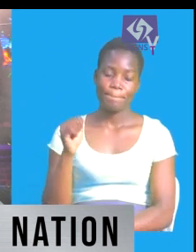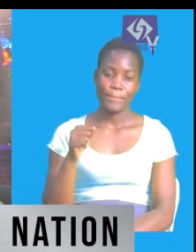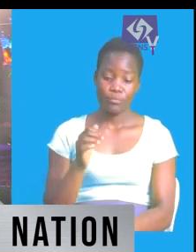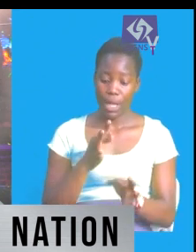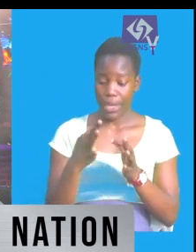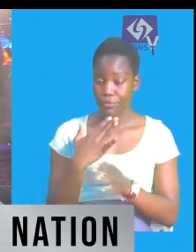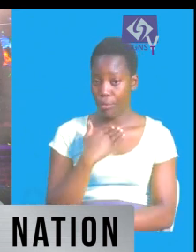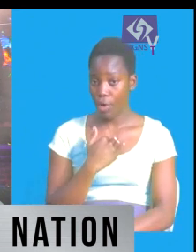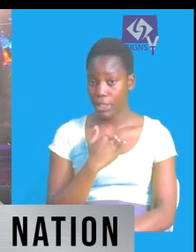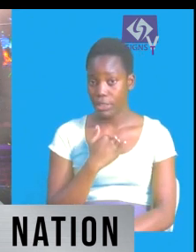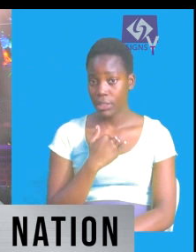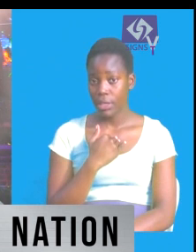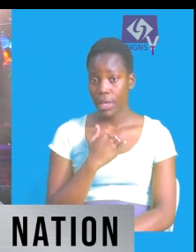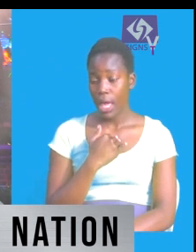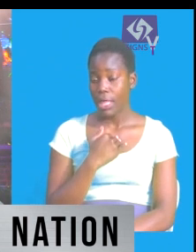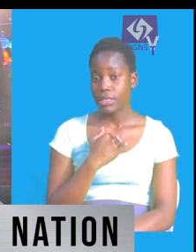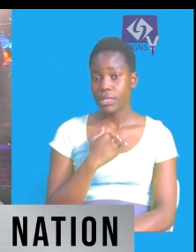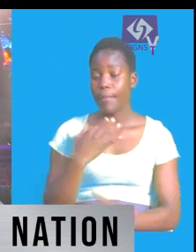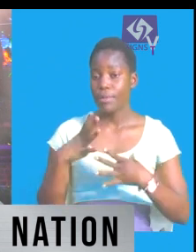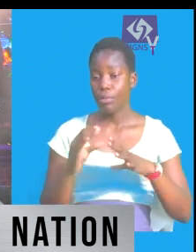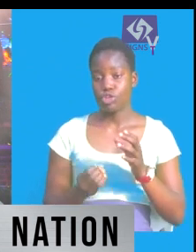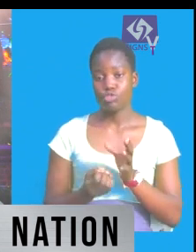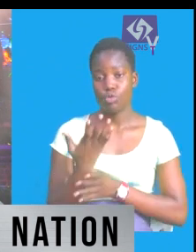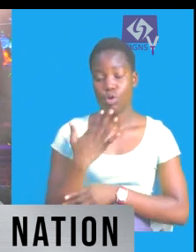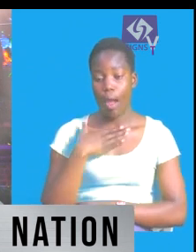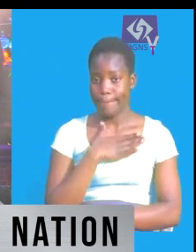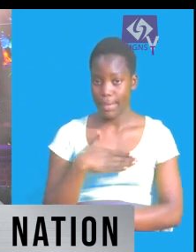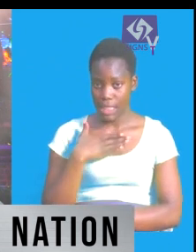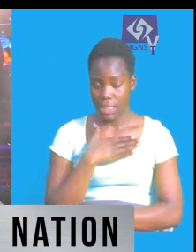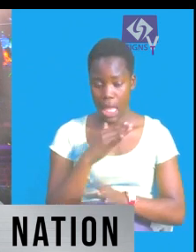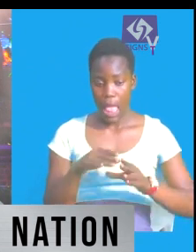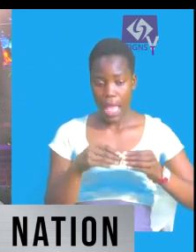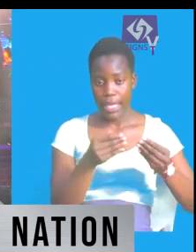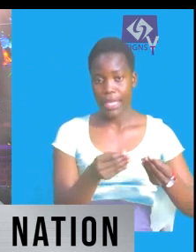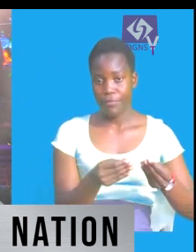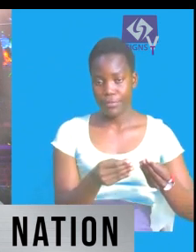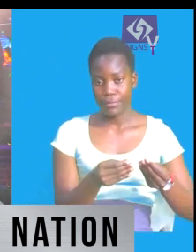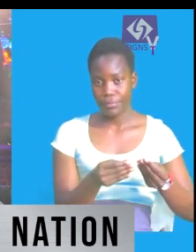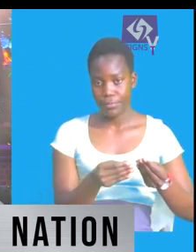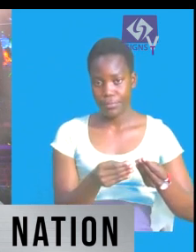you want the hustler to grow, yes, please give